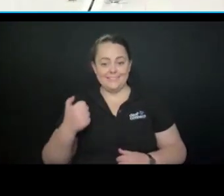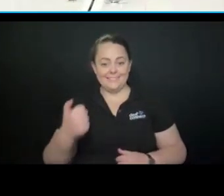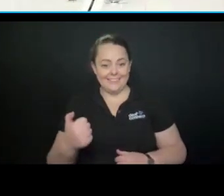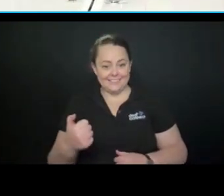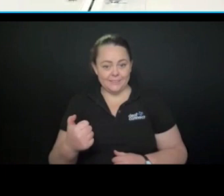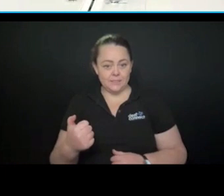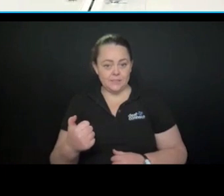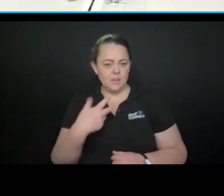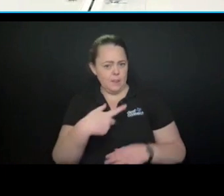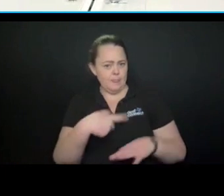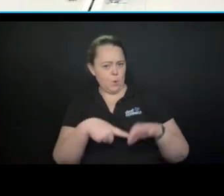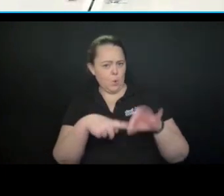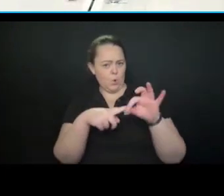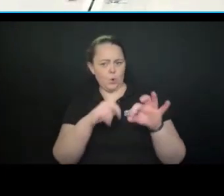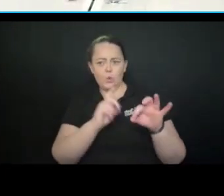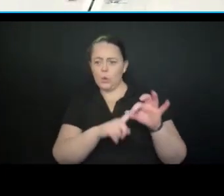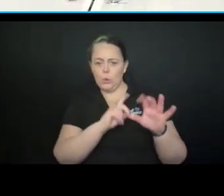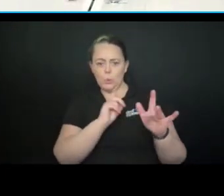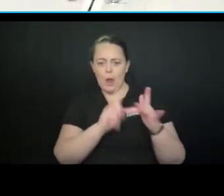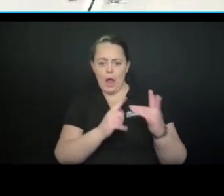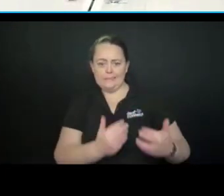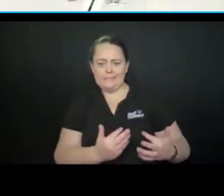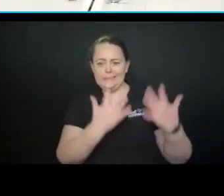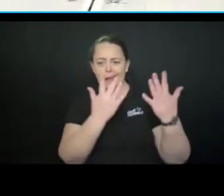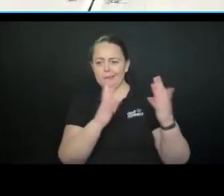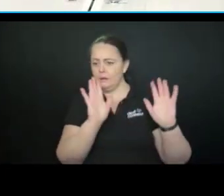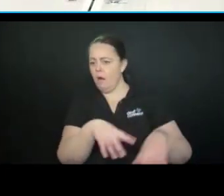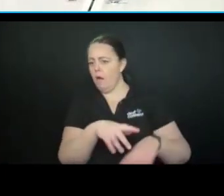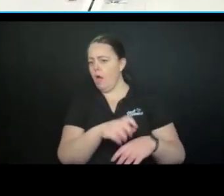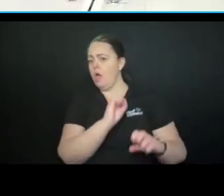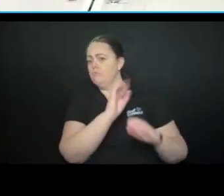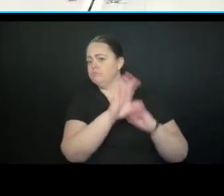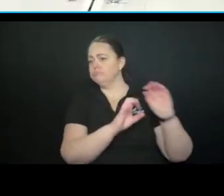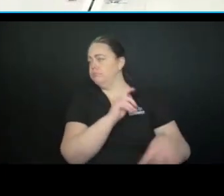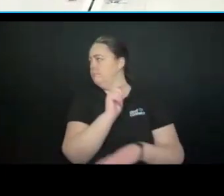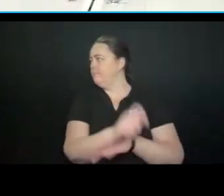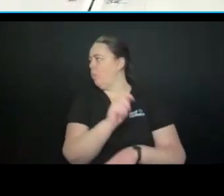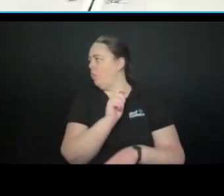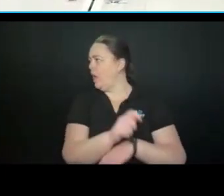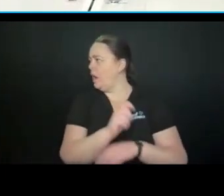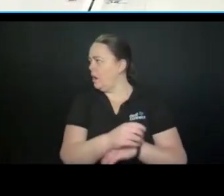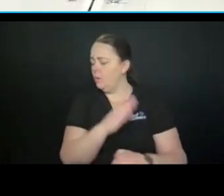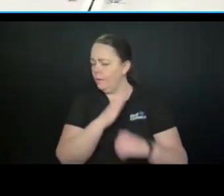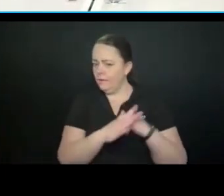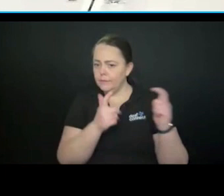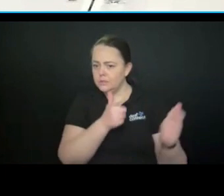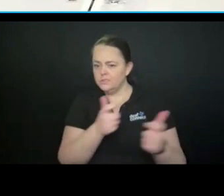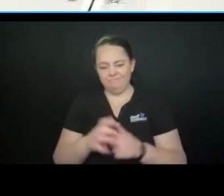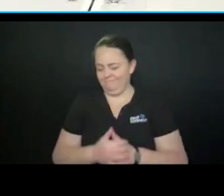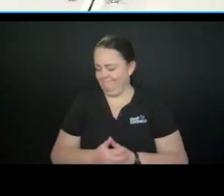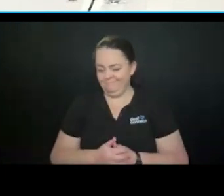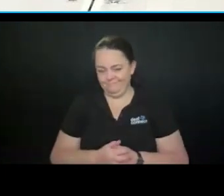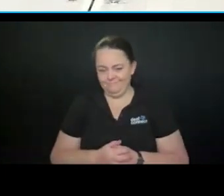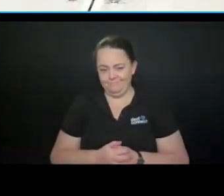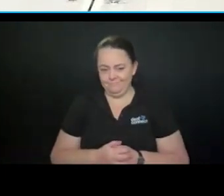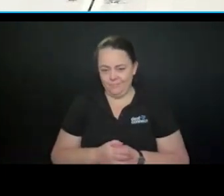Commission's perspective. Yeah, thanks, Josh and Emma. Look, I'll give 2 answers to that. They should be monitored and they